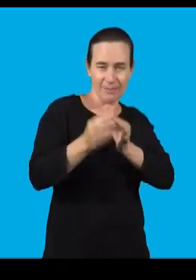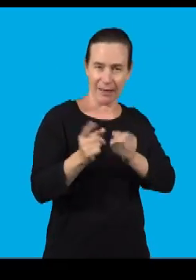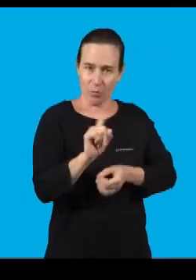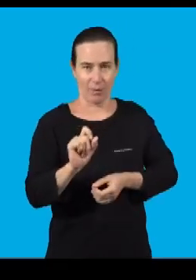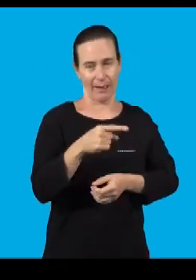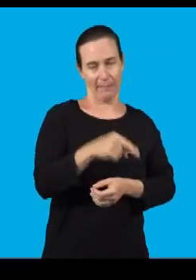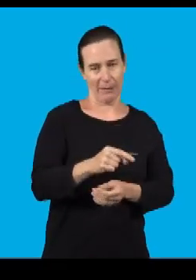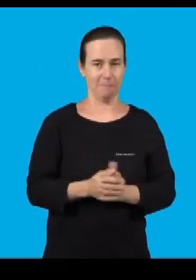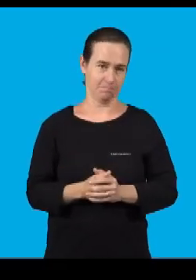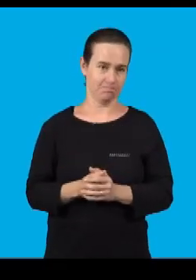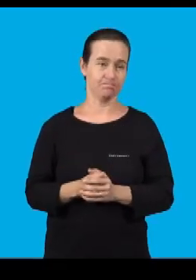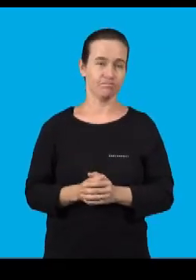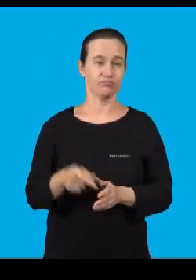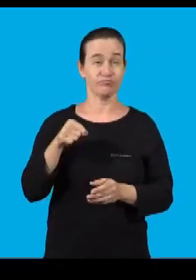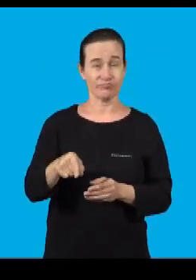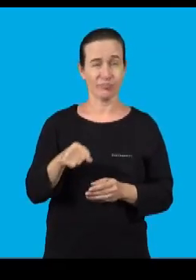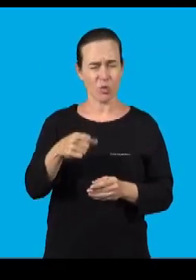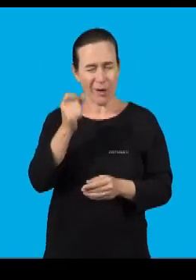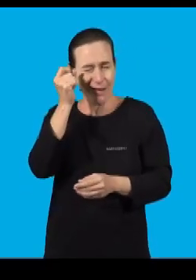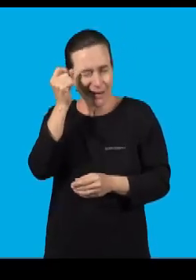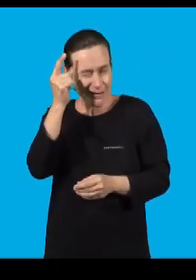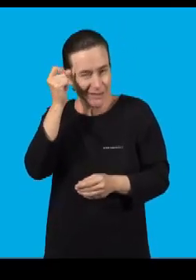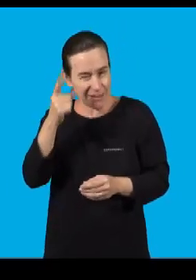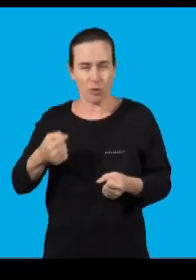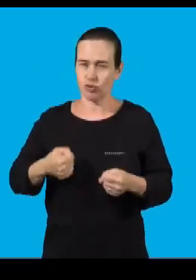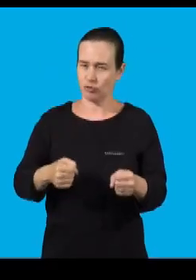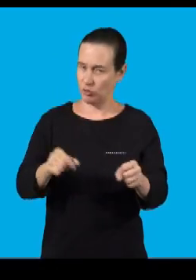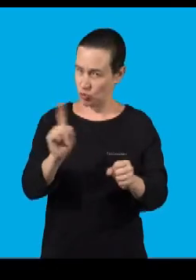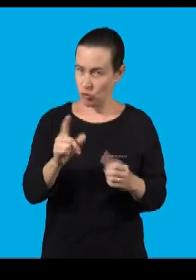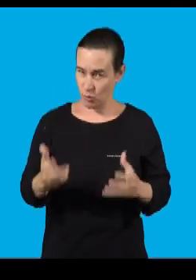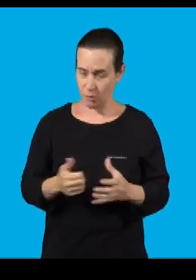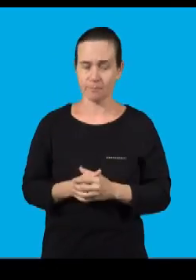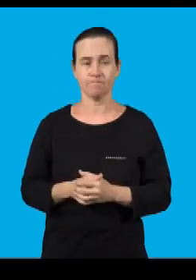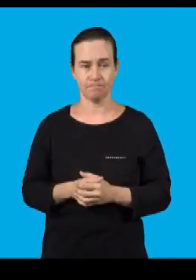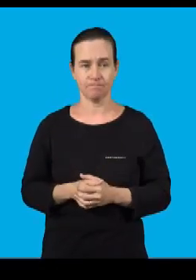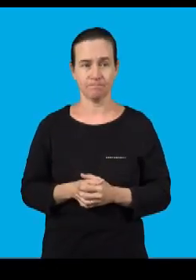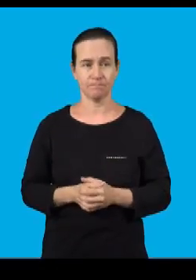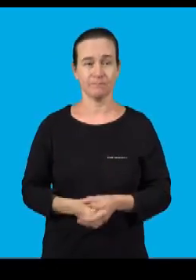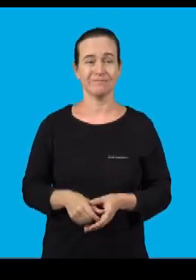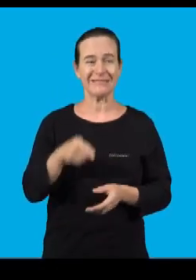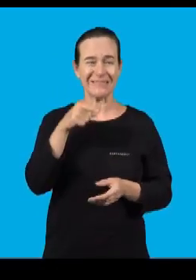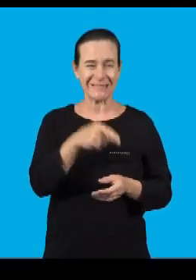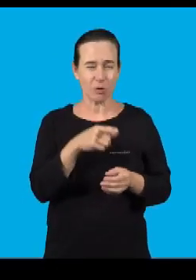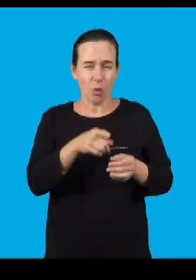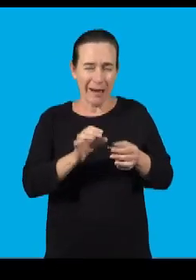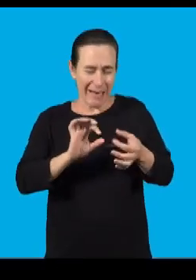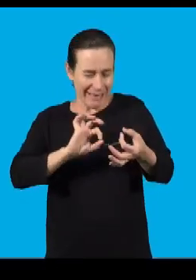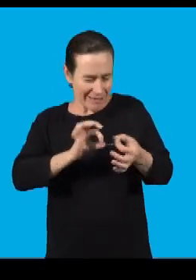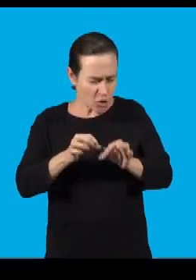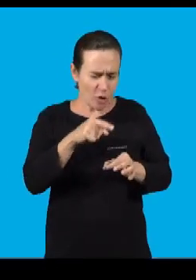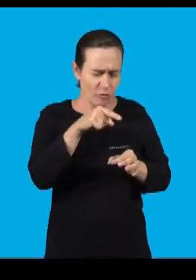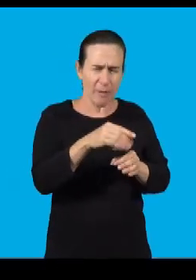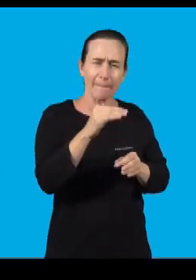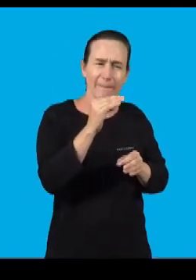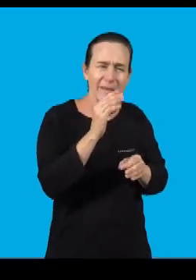happening. Our comprehension strategies for literature includes the following. The